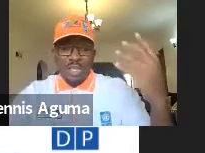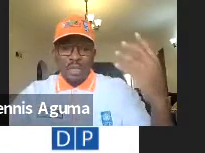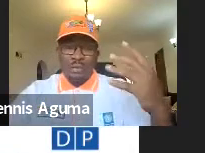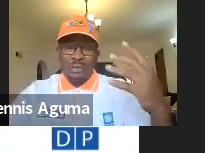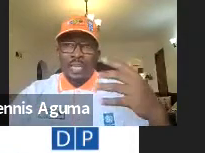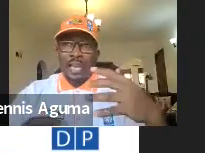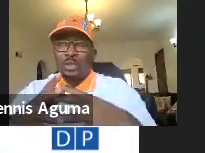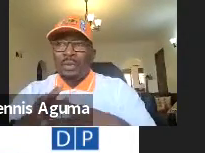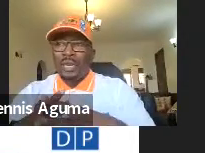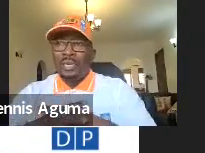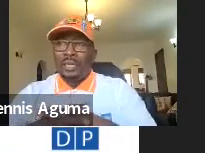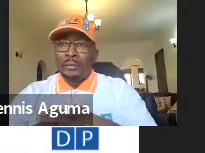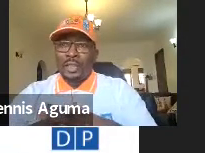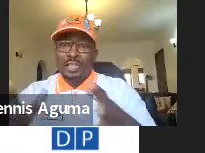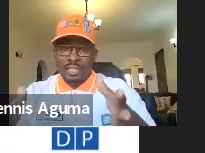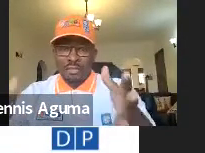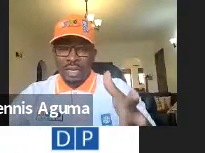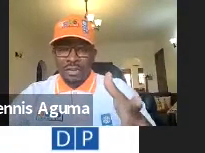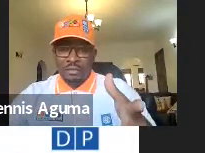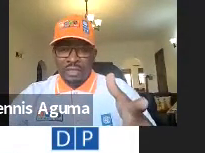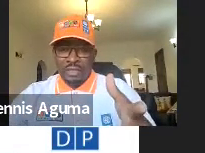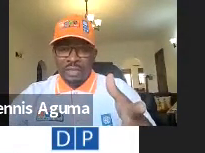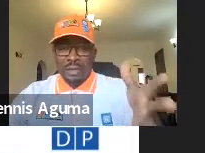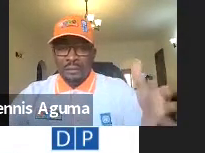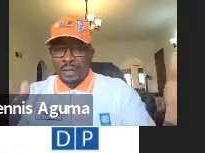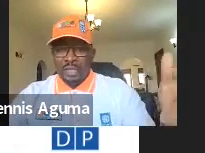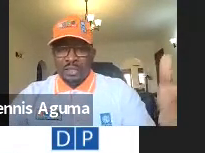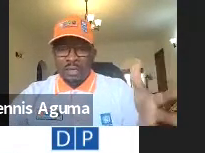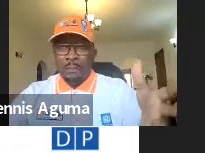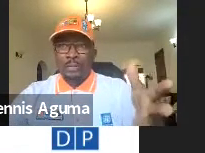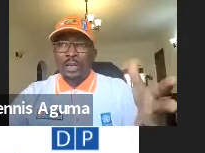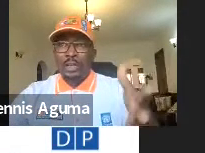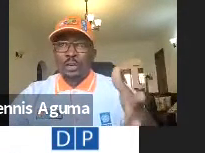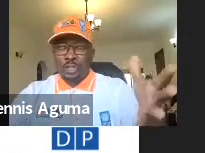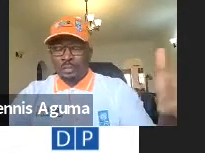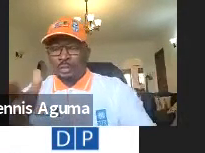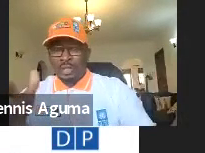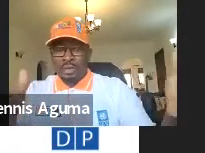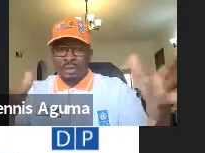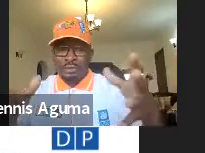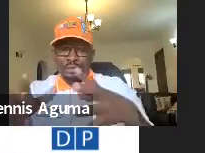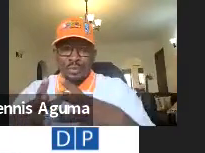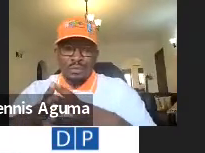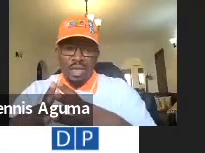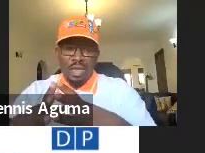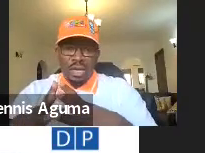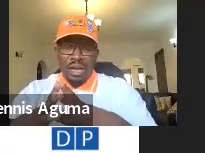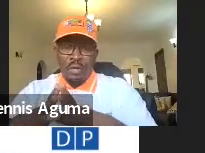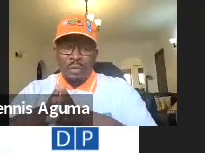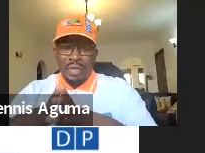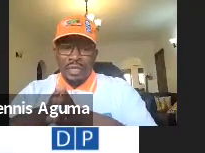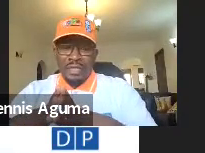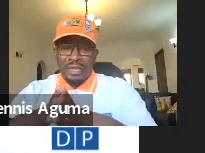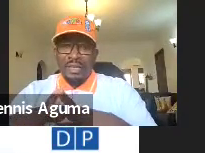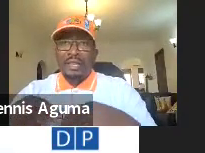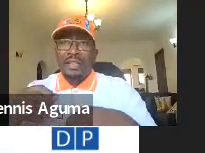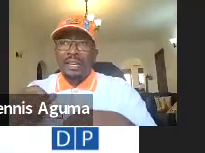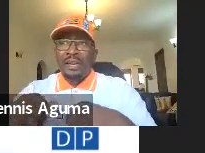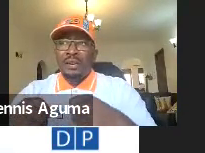were incredible. The guys were making, this is just from Makerere University a few months ago. They were